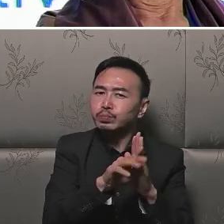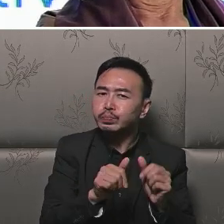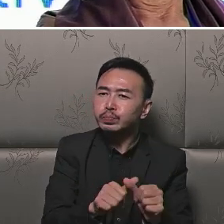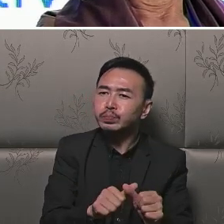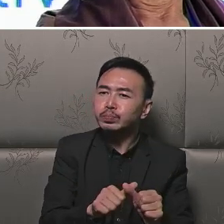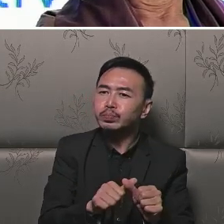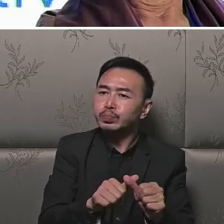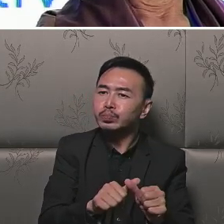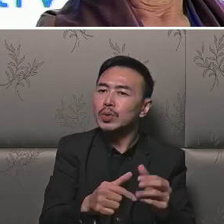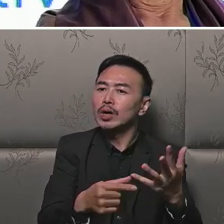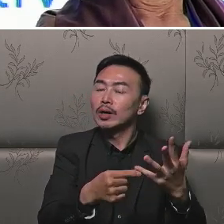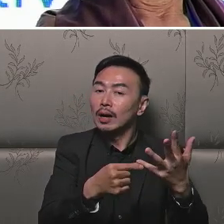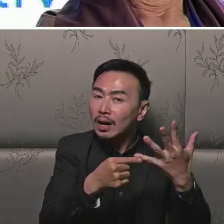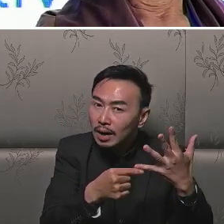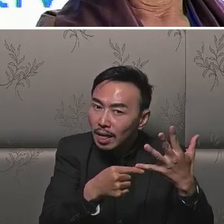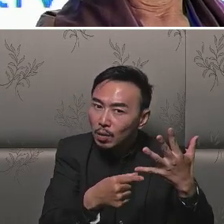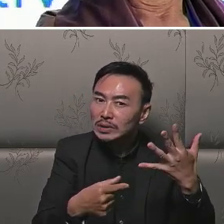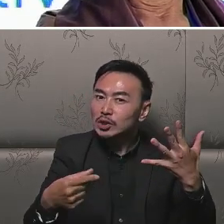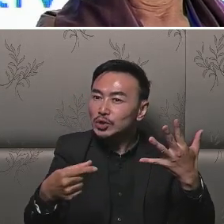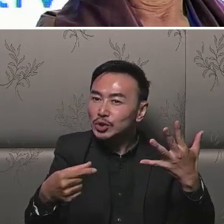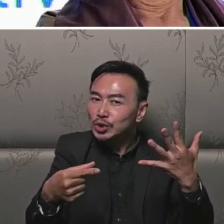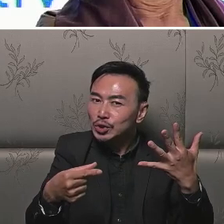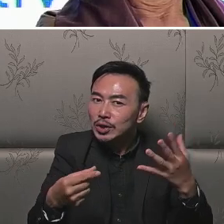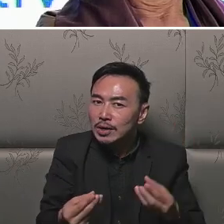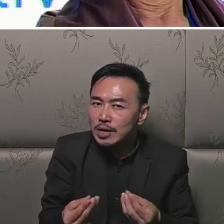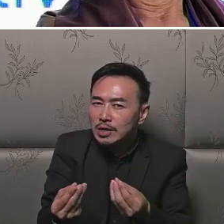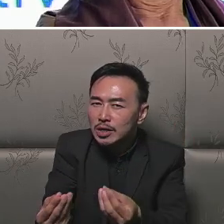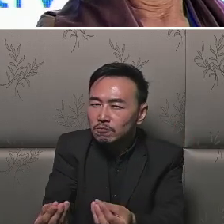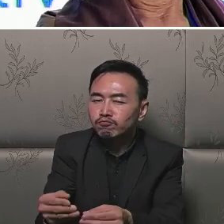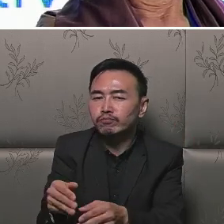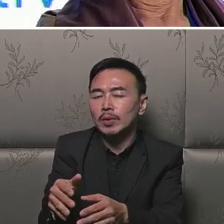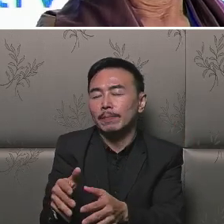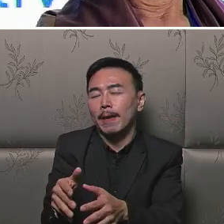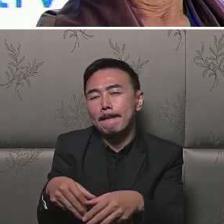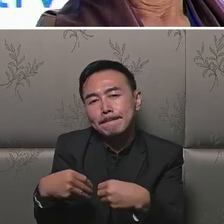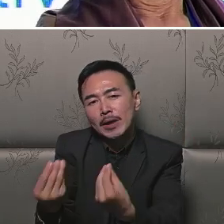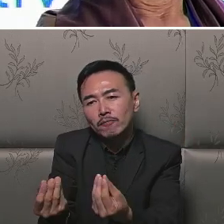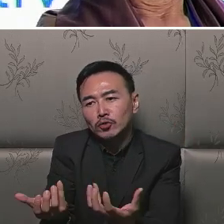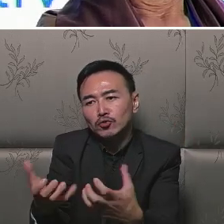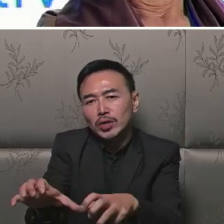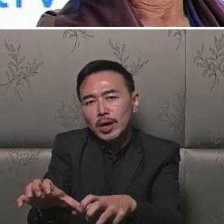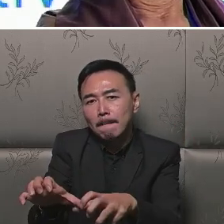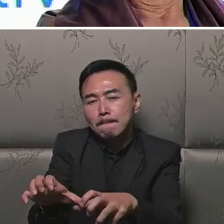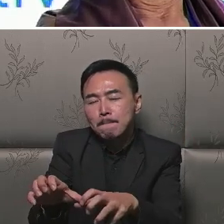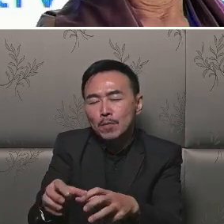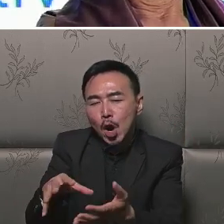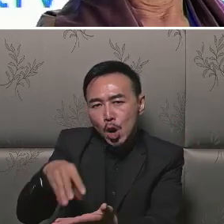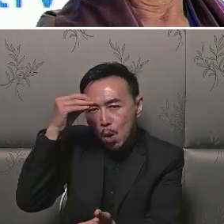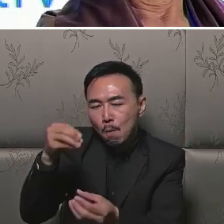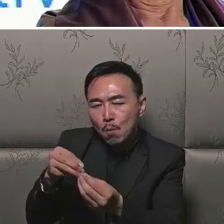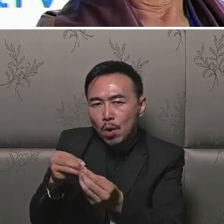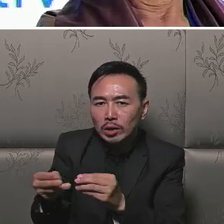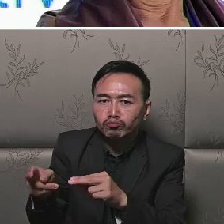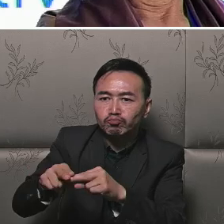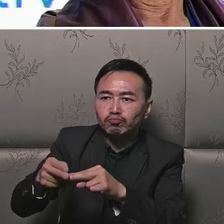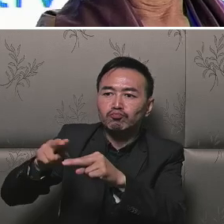and gain personal and professional fulfillment through a happy and transformative leadership, collaborative engagement, and